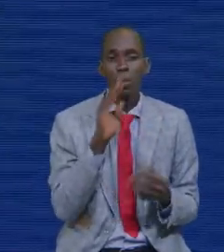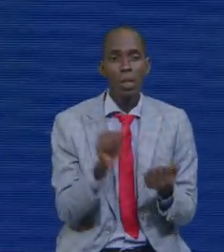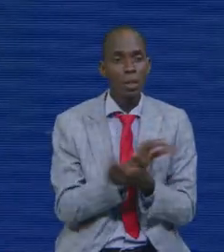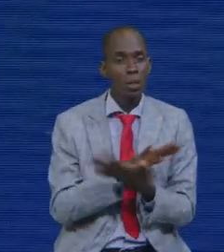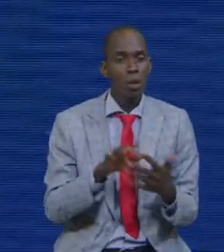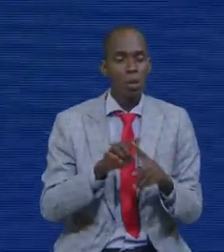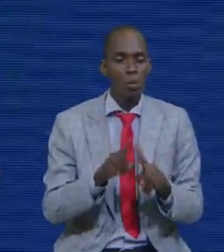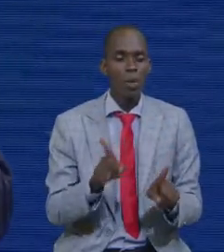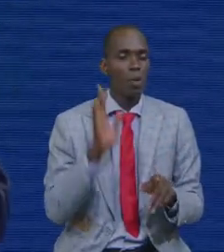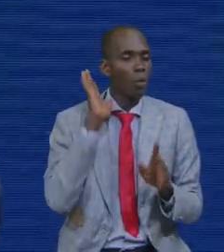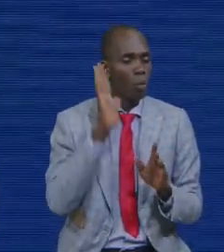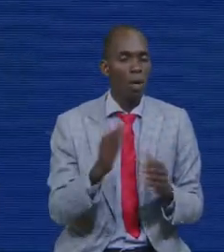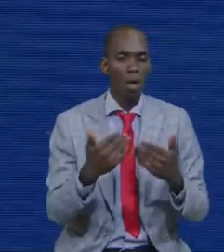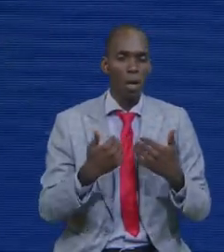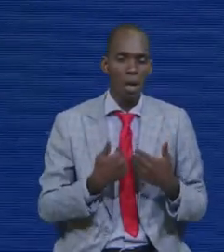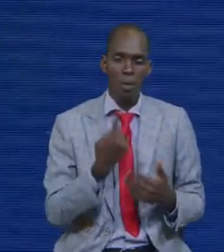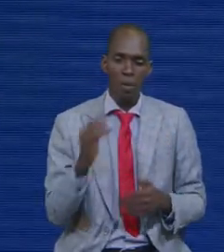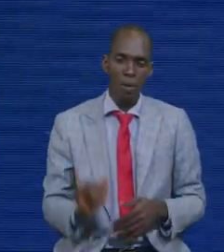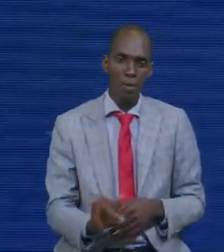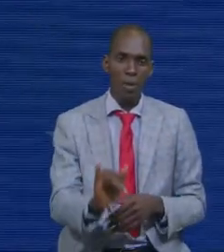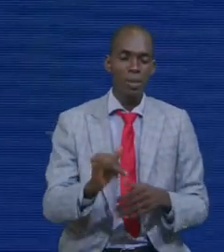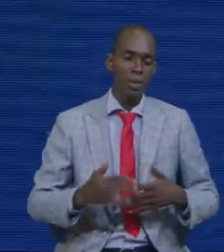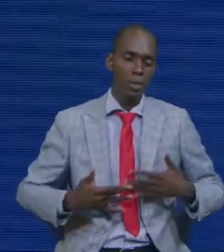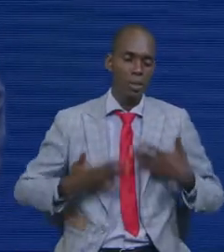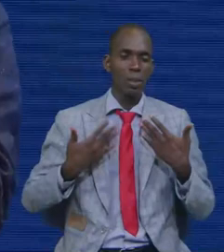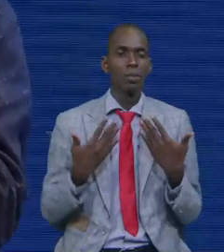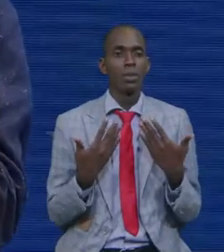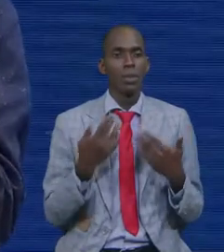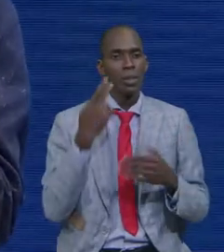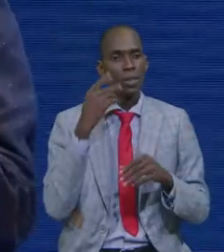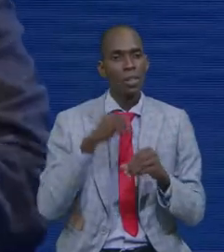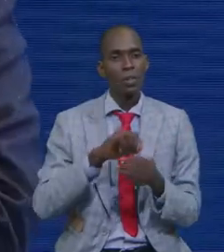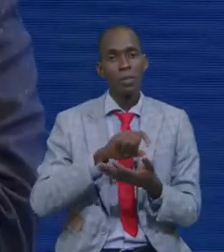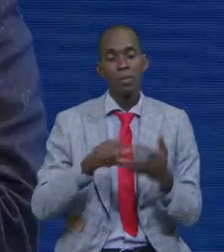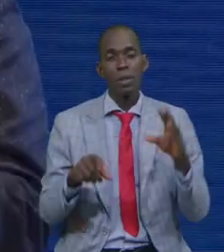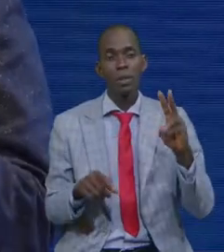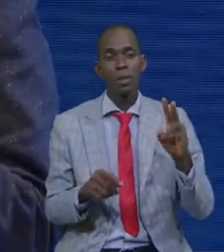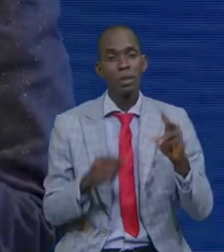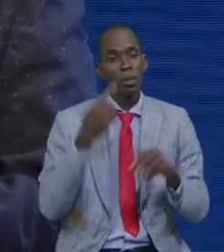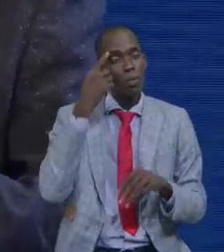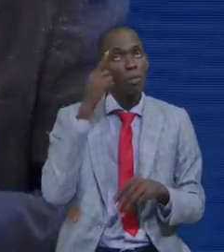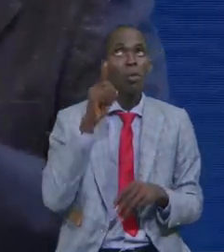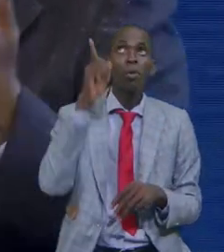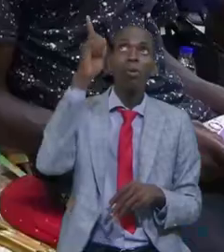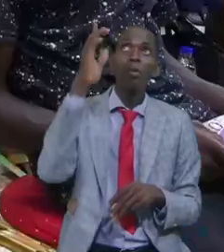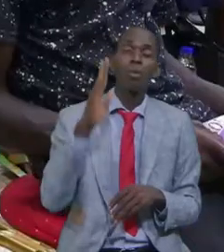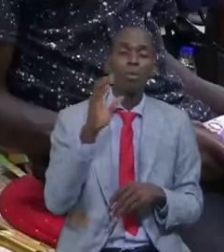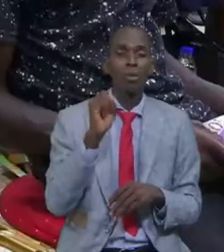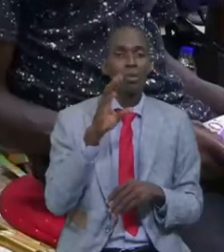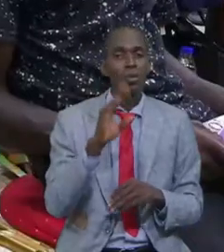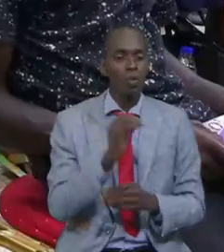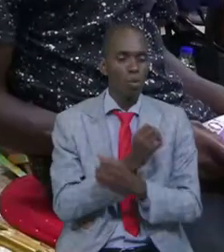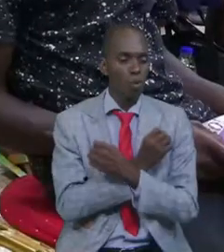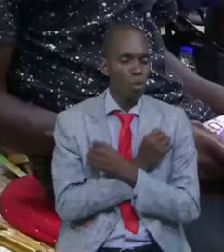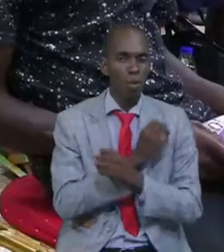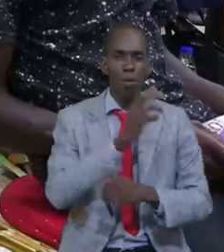have everlasting life, eternal life. Then in verse 16, for God so loved the